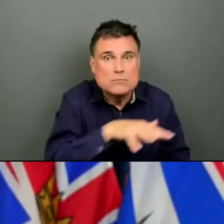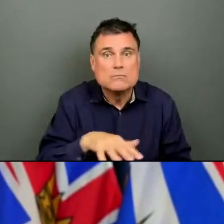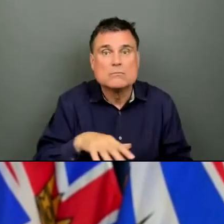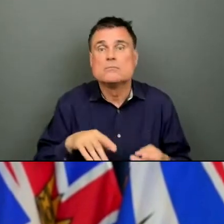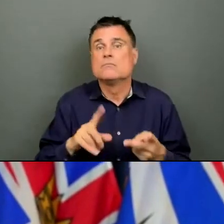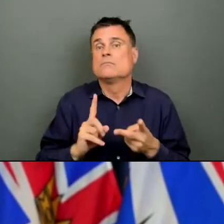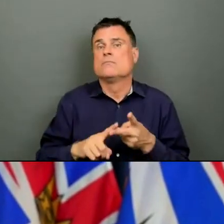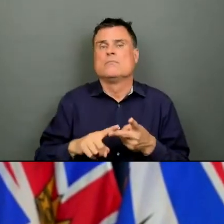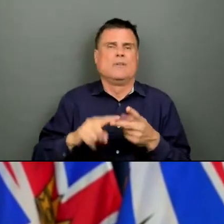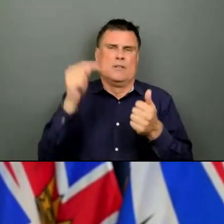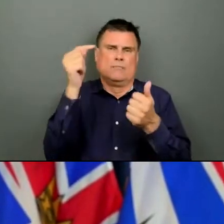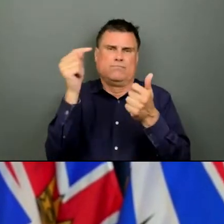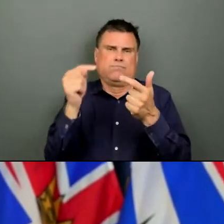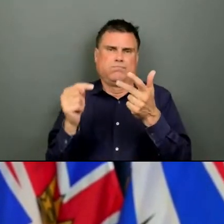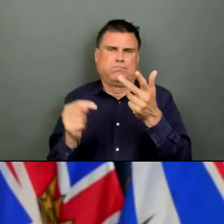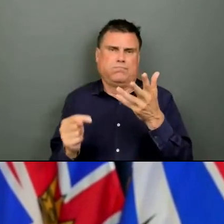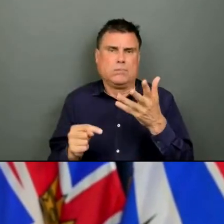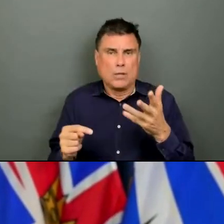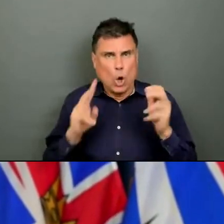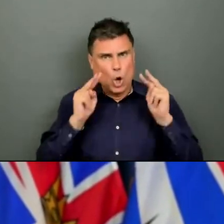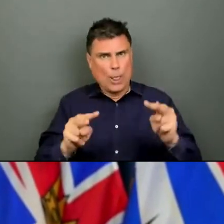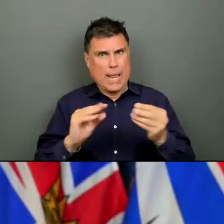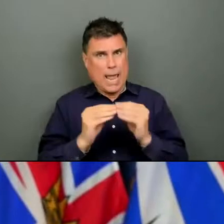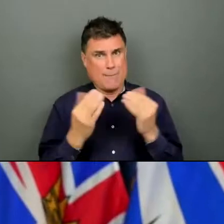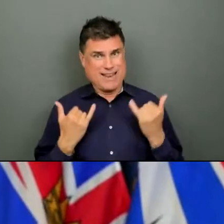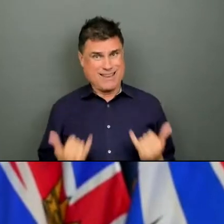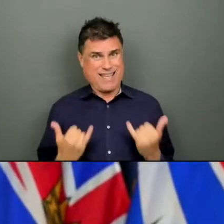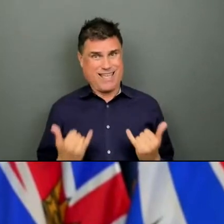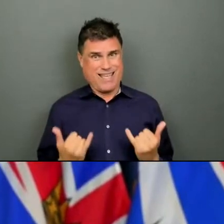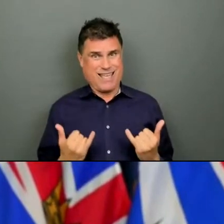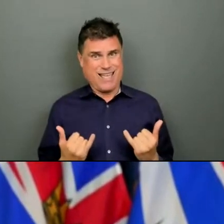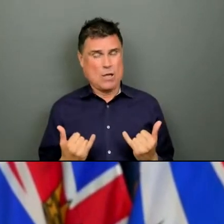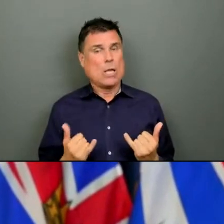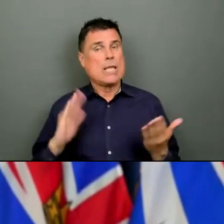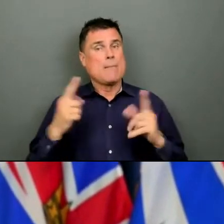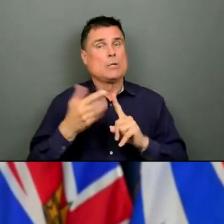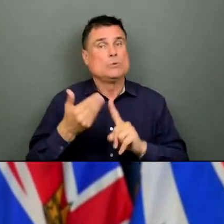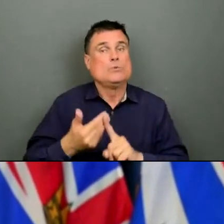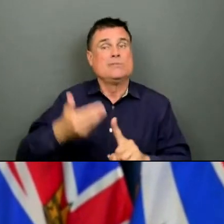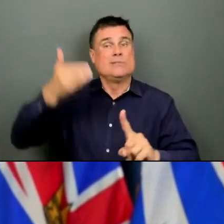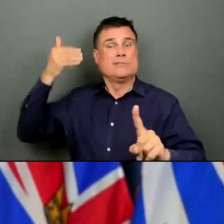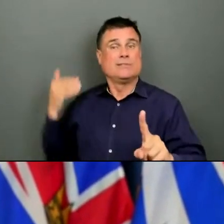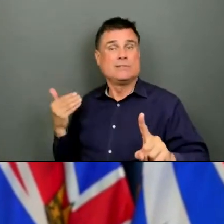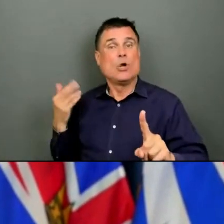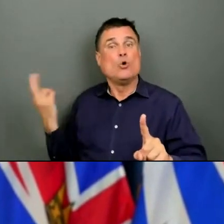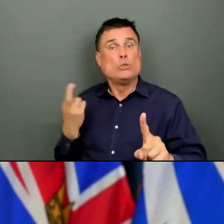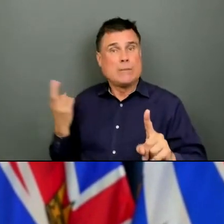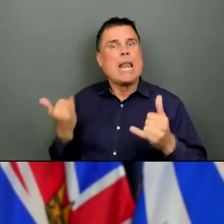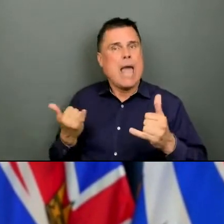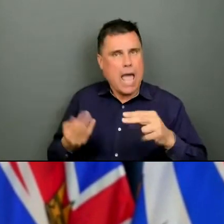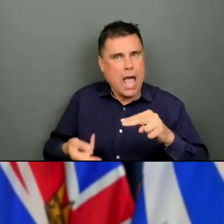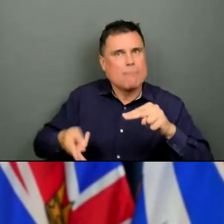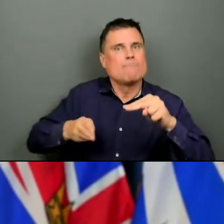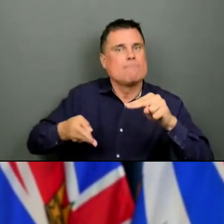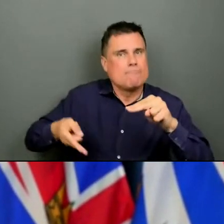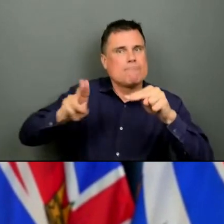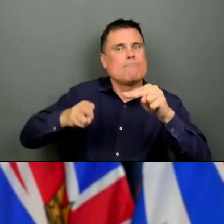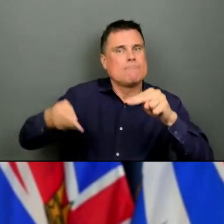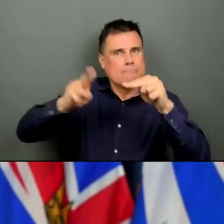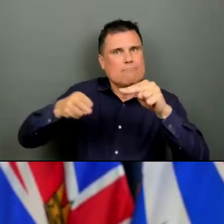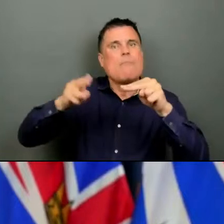ago, Richmond is now, in terms of registration, above the provincial average in terms of registration, and the